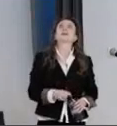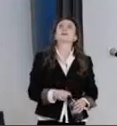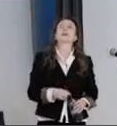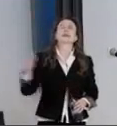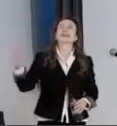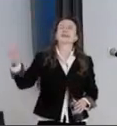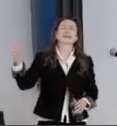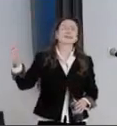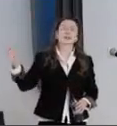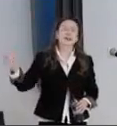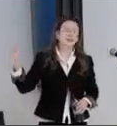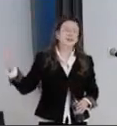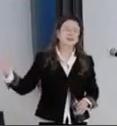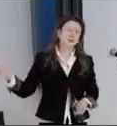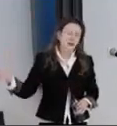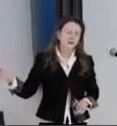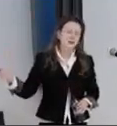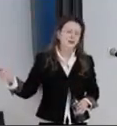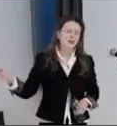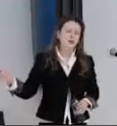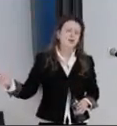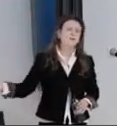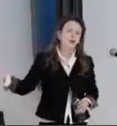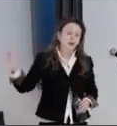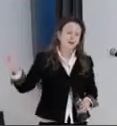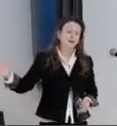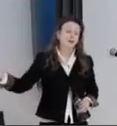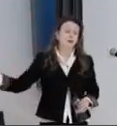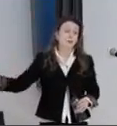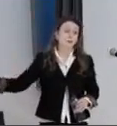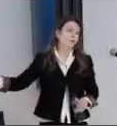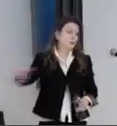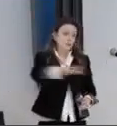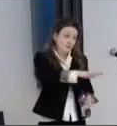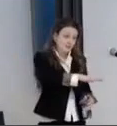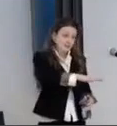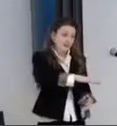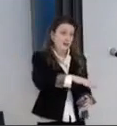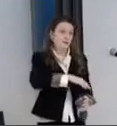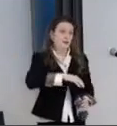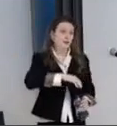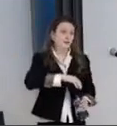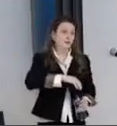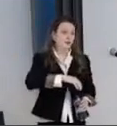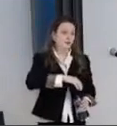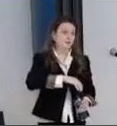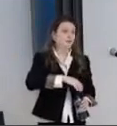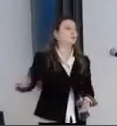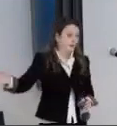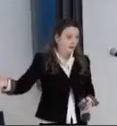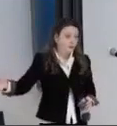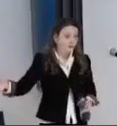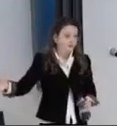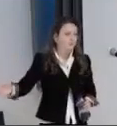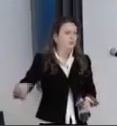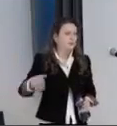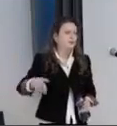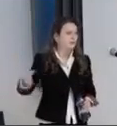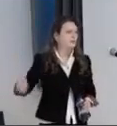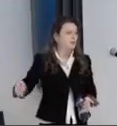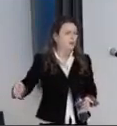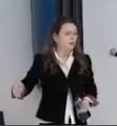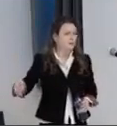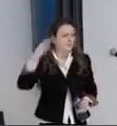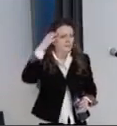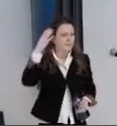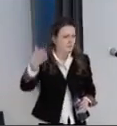I know that the mussels, like the shells in this collection, were drawn partly from beaches and partly from food markets, the